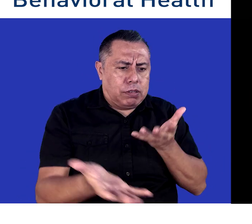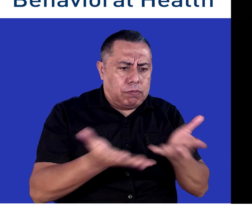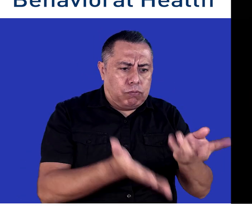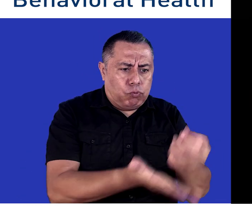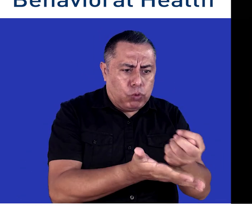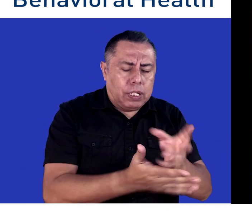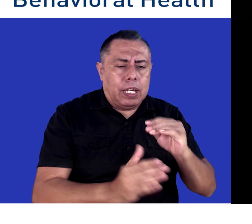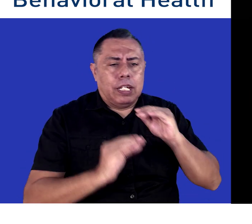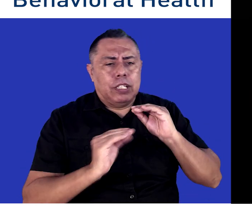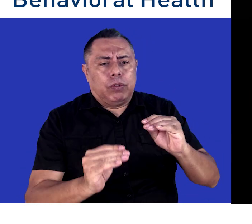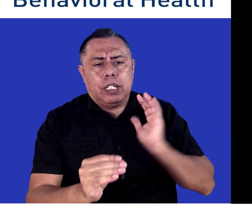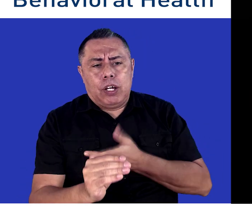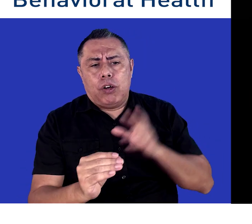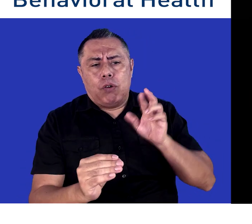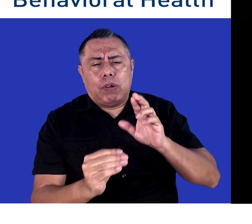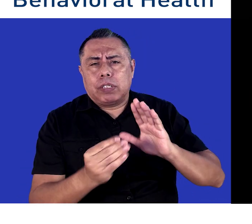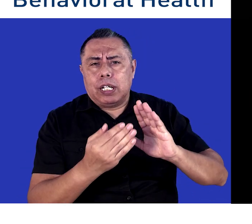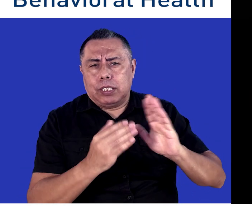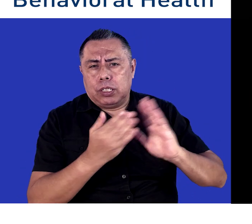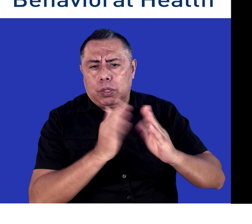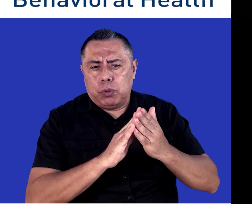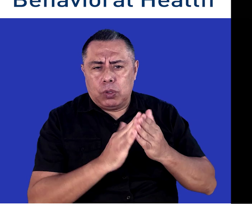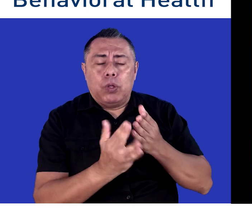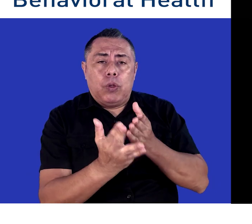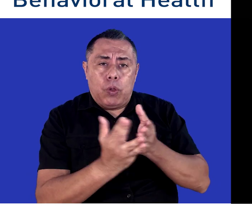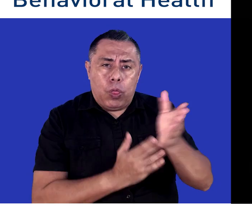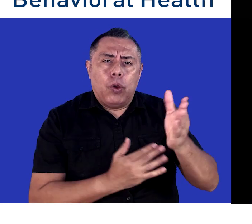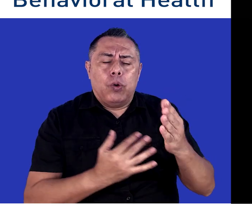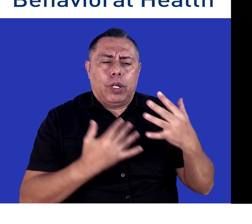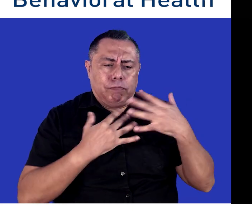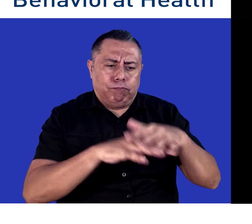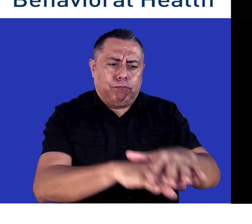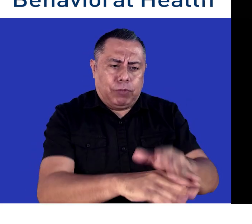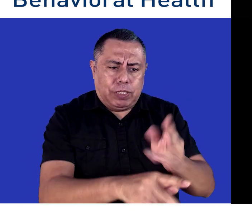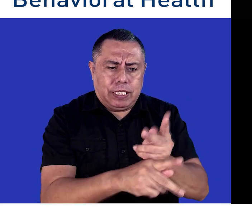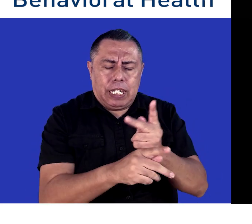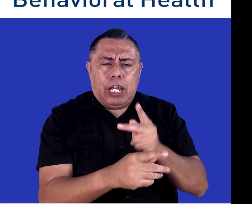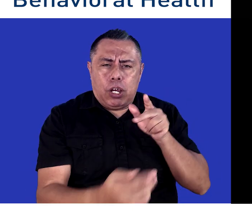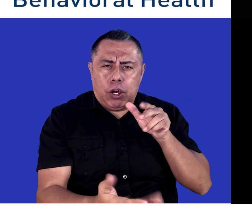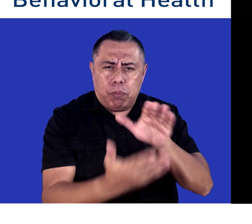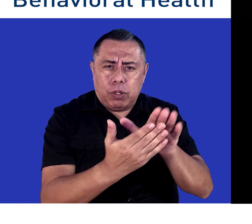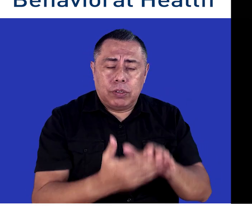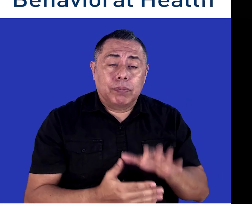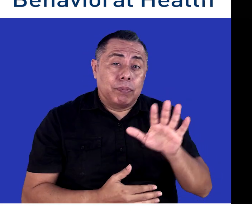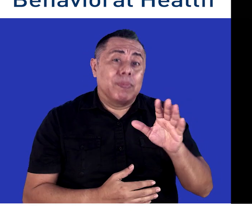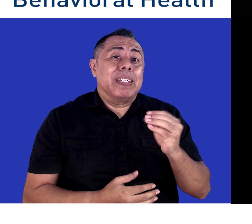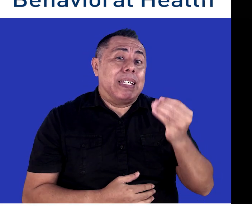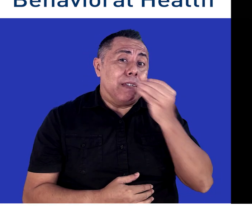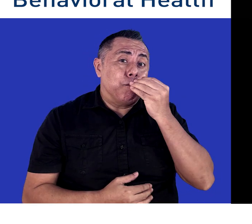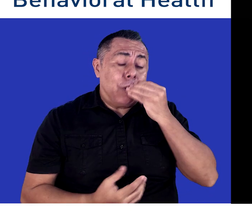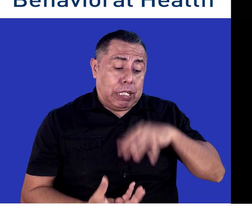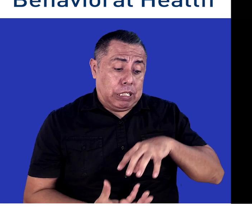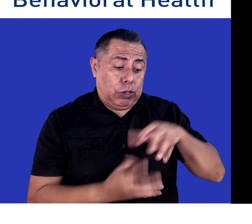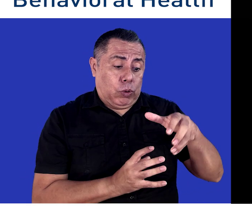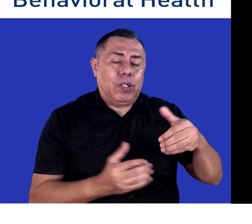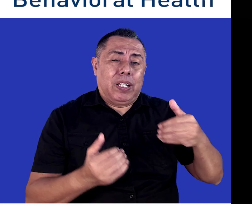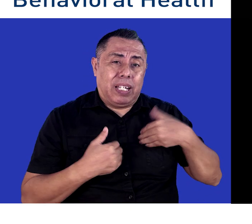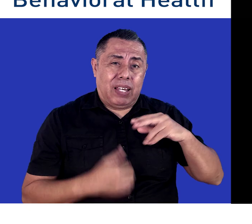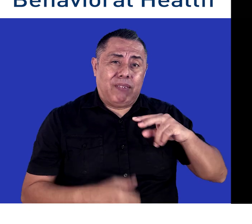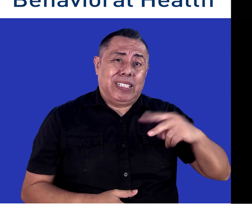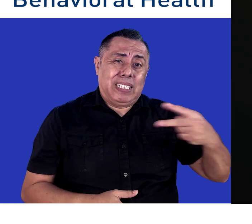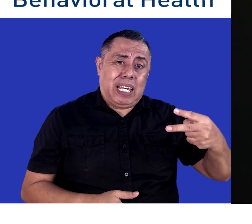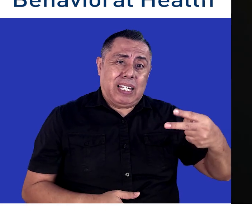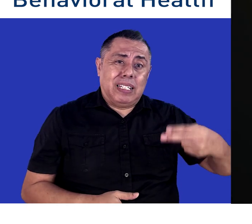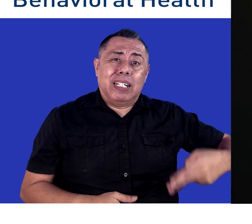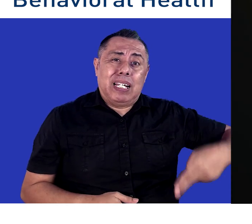treat, train, and educate our Riverside County community through an integrated care approach. Eating disorders have the second